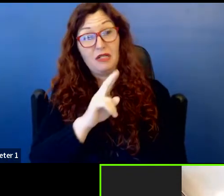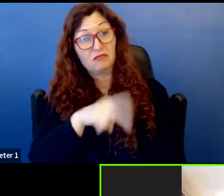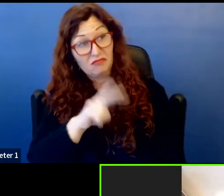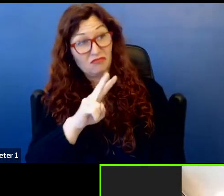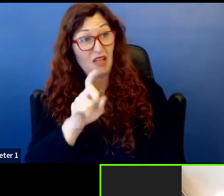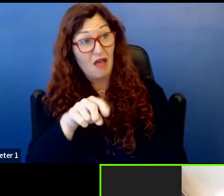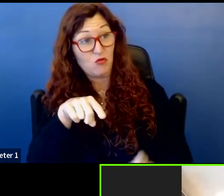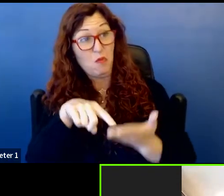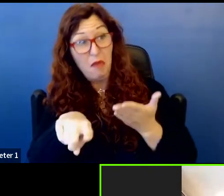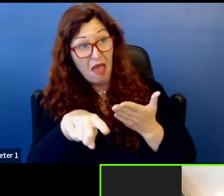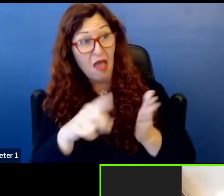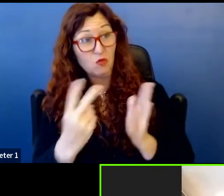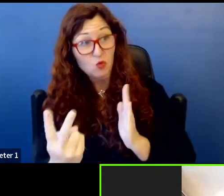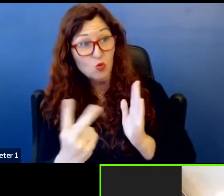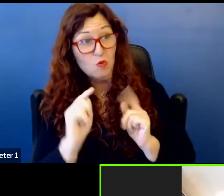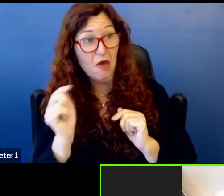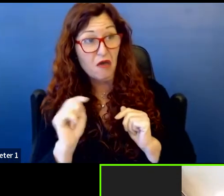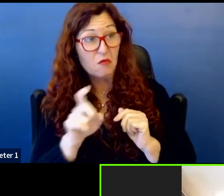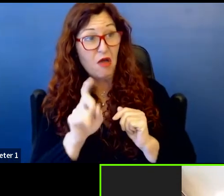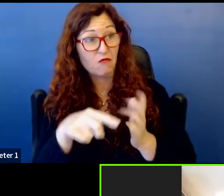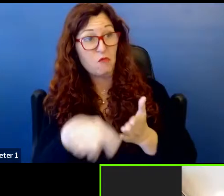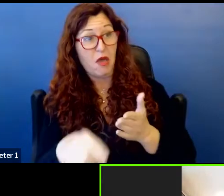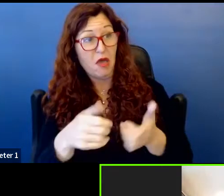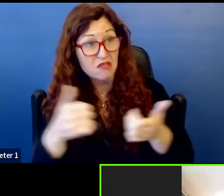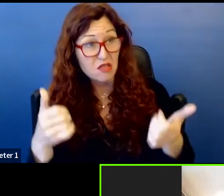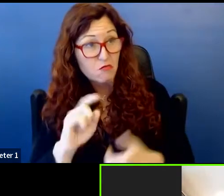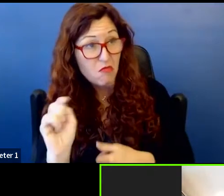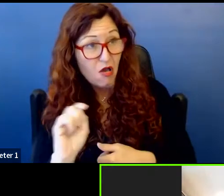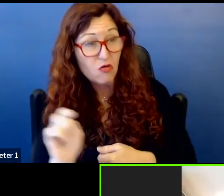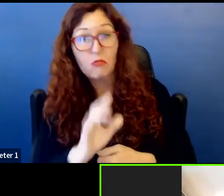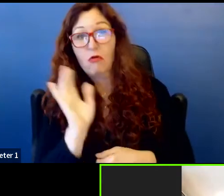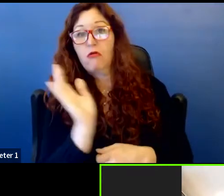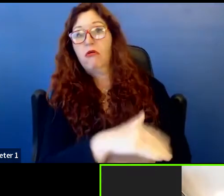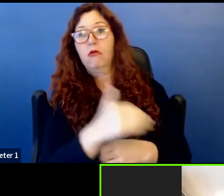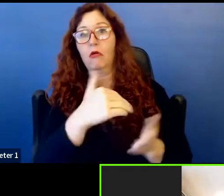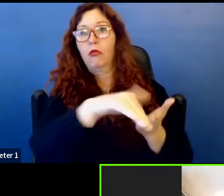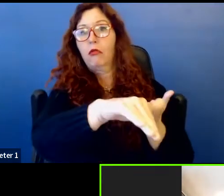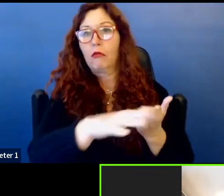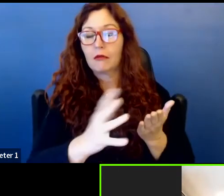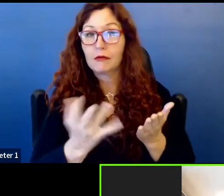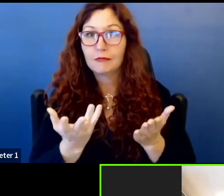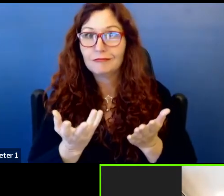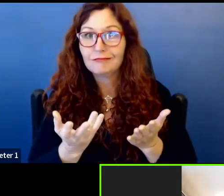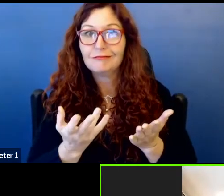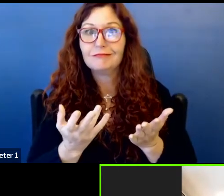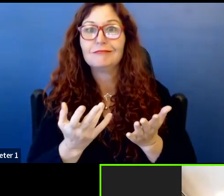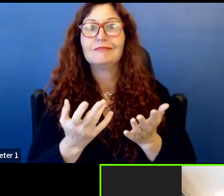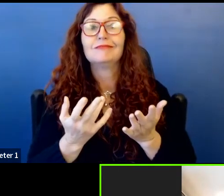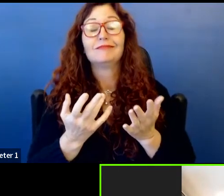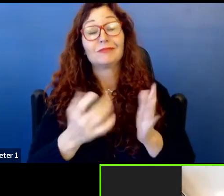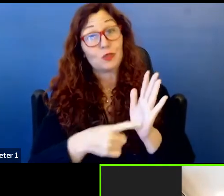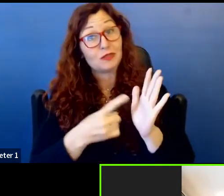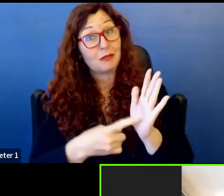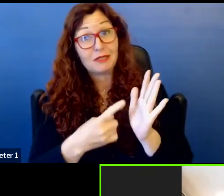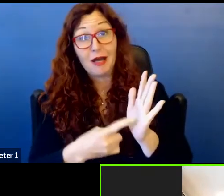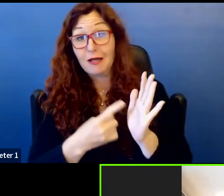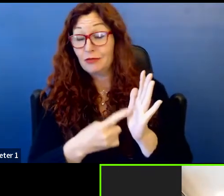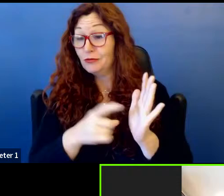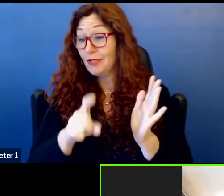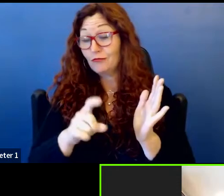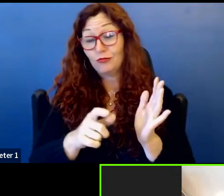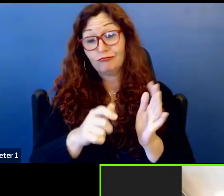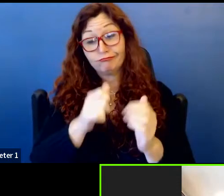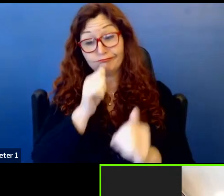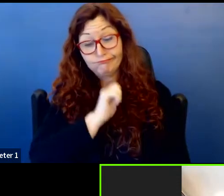they'll get rid of you now they don't have the problem you know without you know so sometimes you kind of suck it up and roll with the punches and you